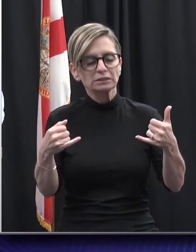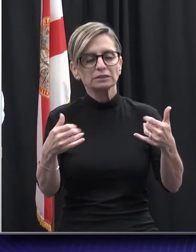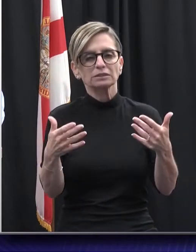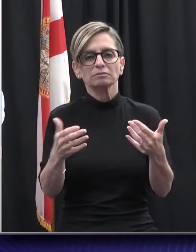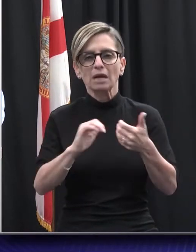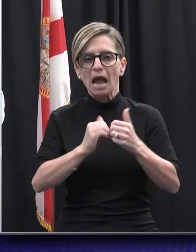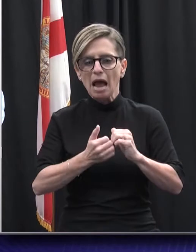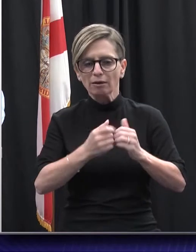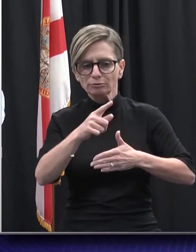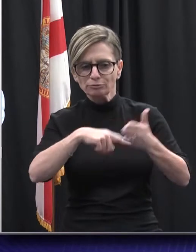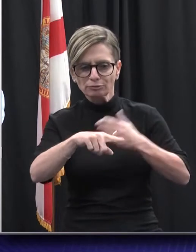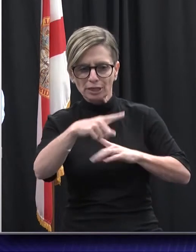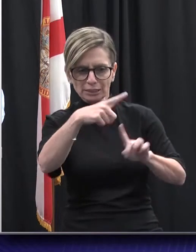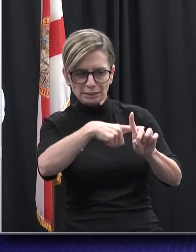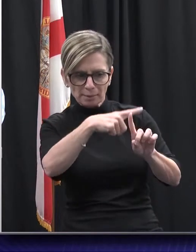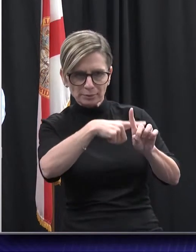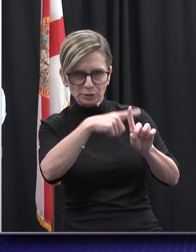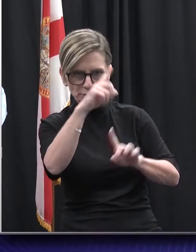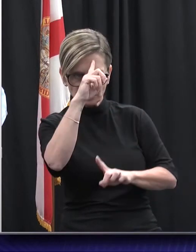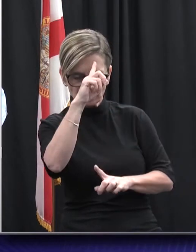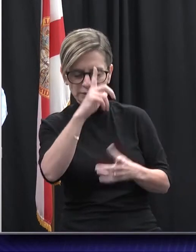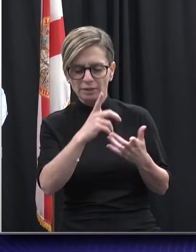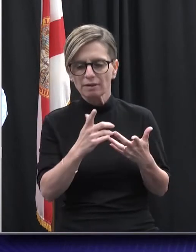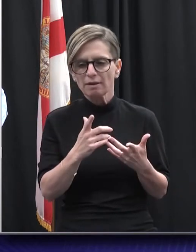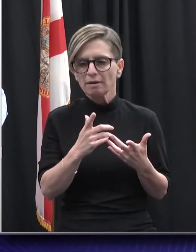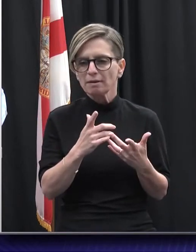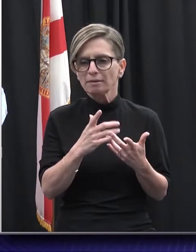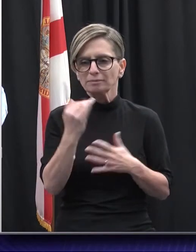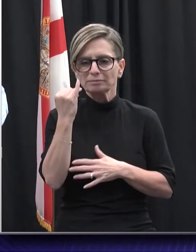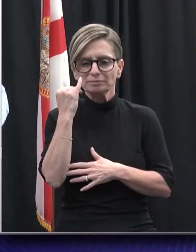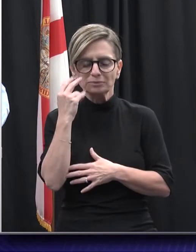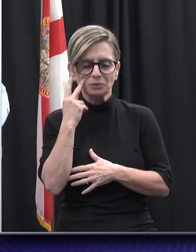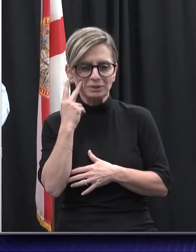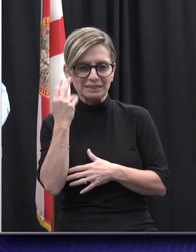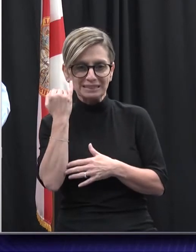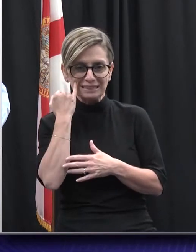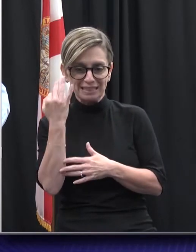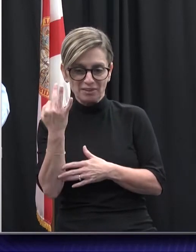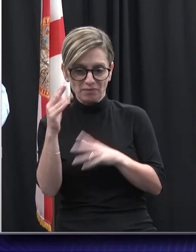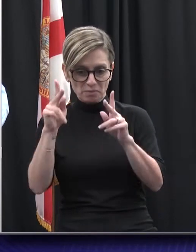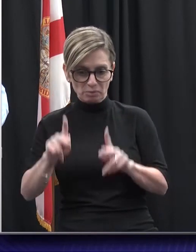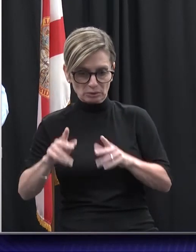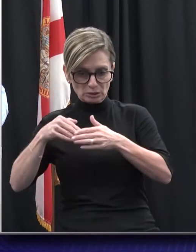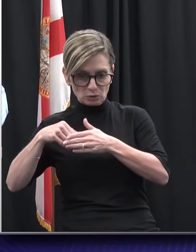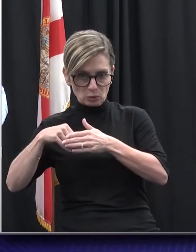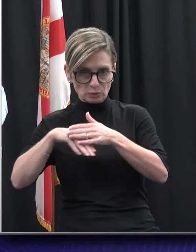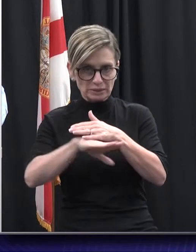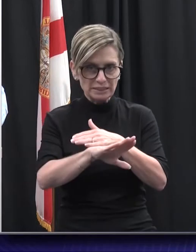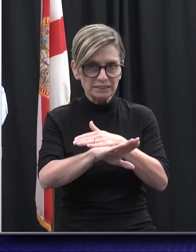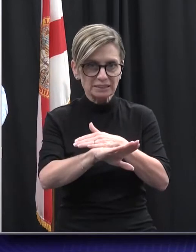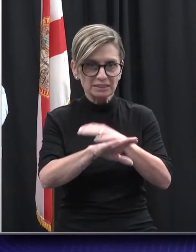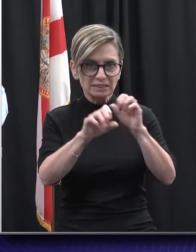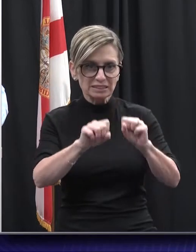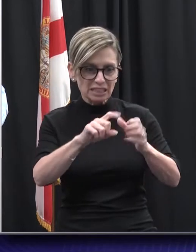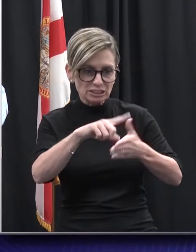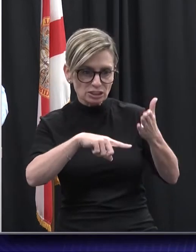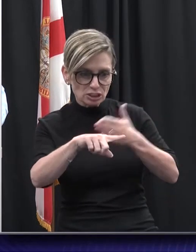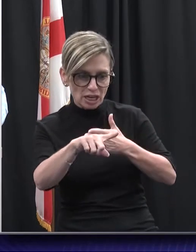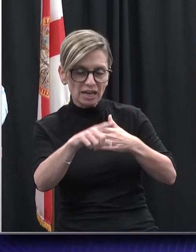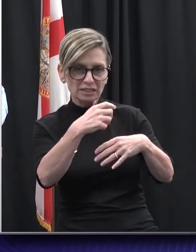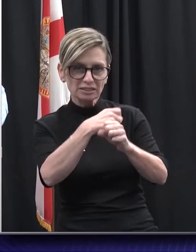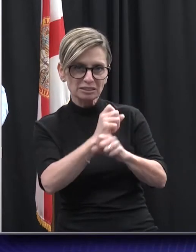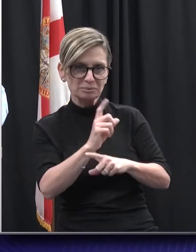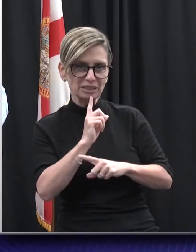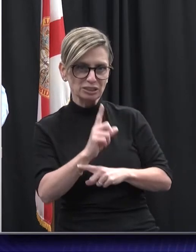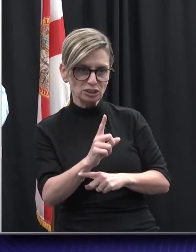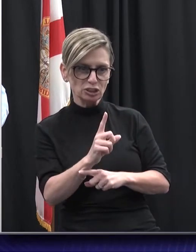do temperature checks to make sure that whoever is entering those facilities are capable and should